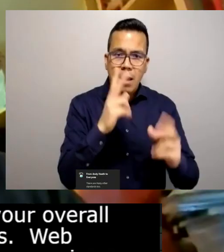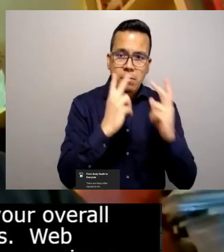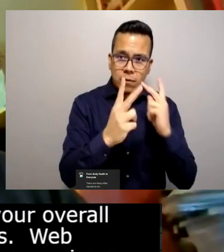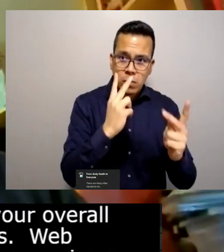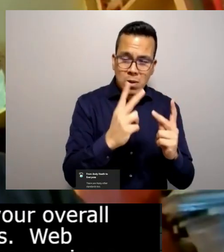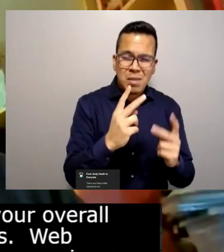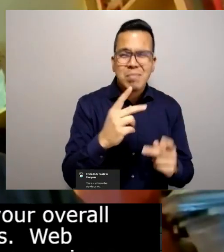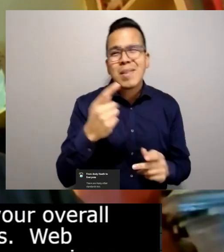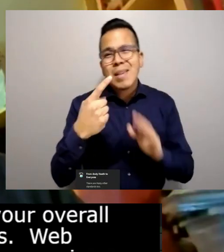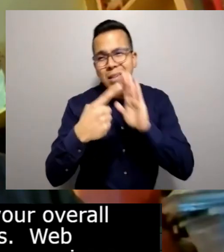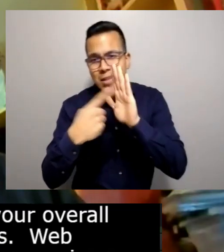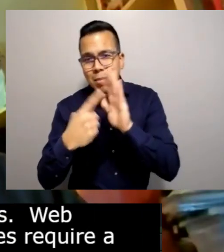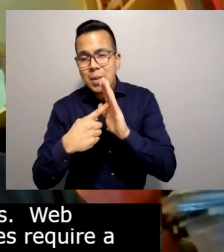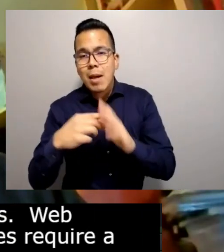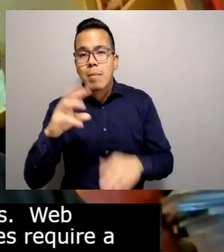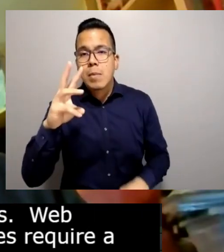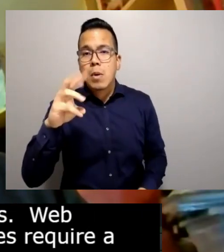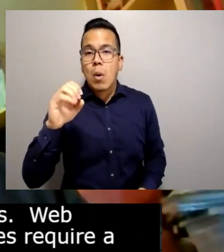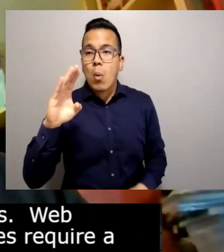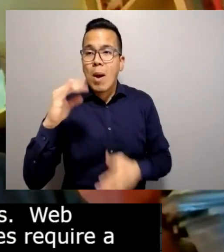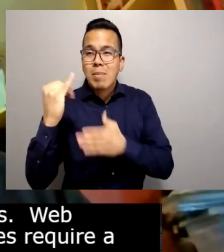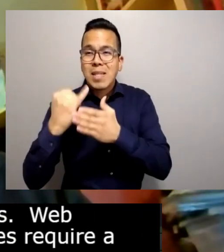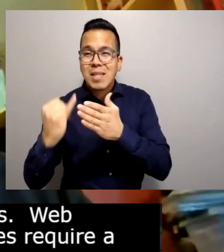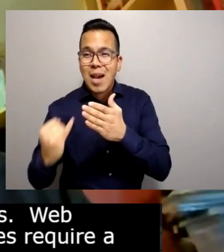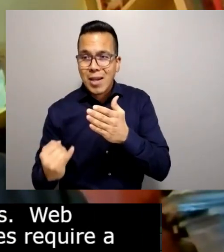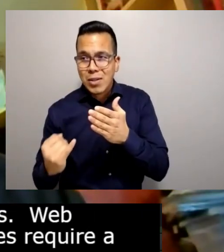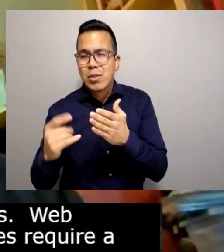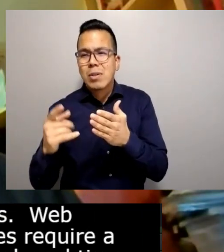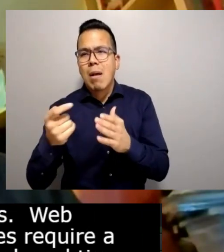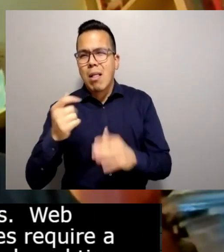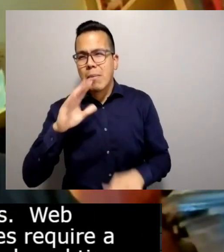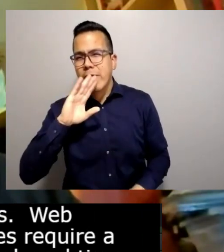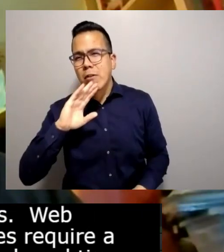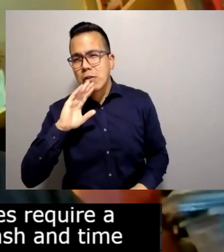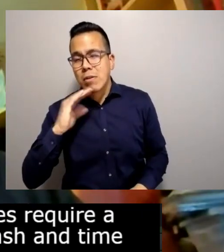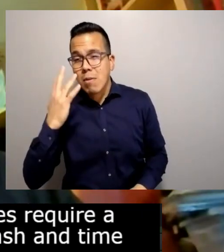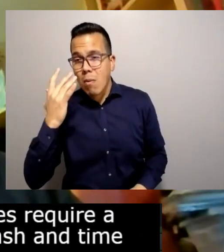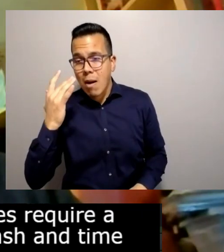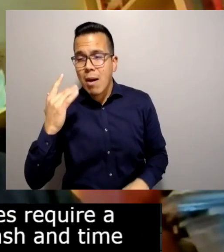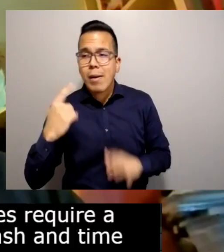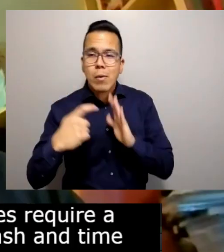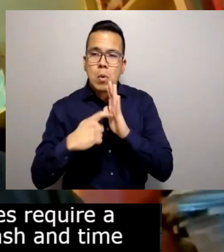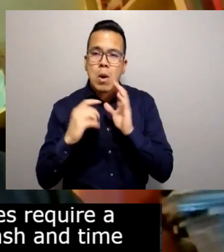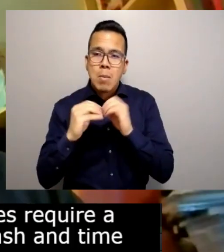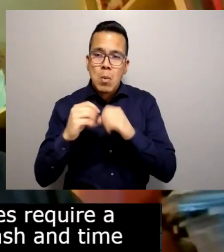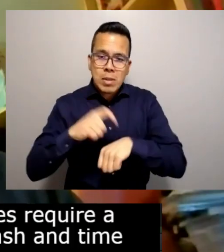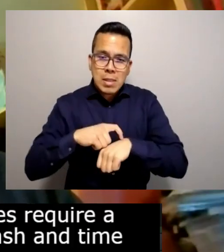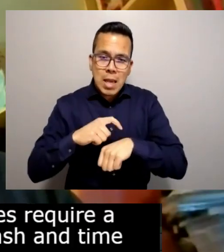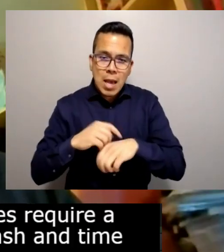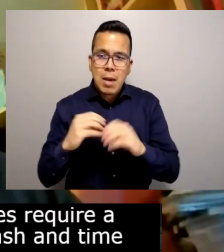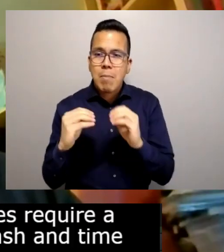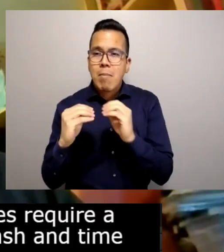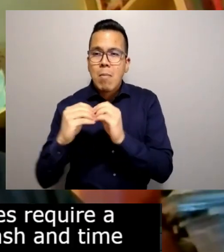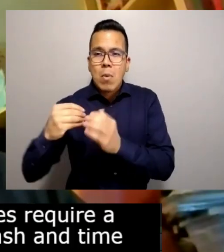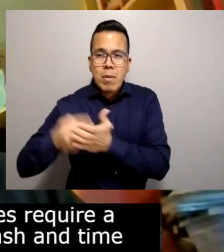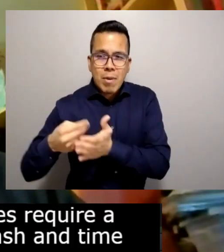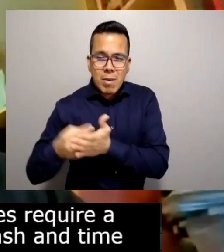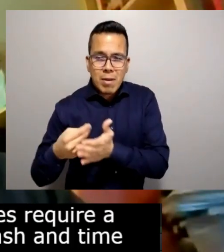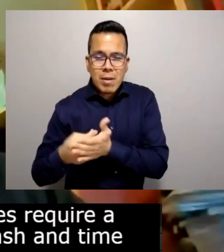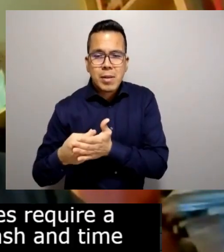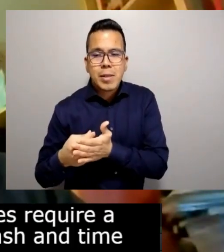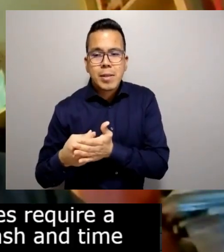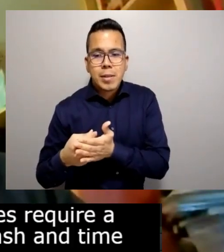and sometimes a little extra cash and time to deal with these things. But going to the level of AA is